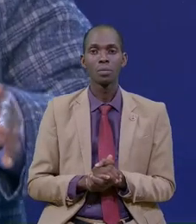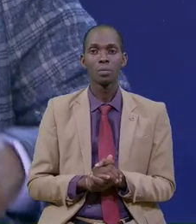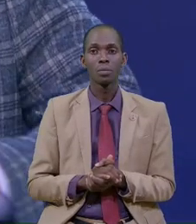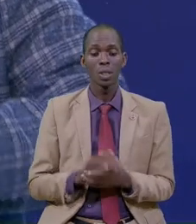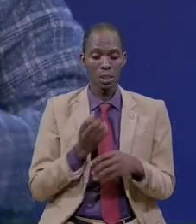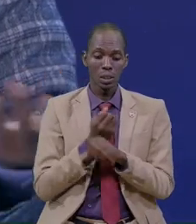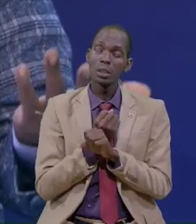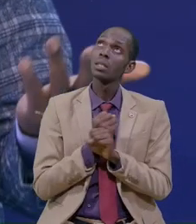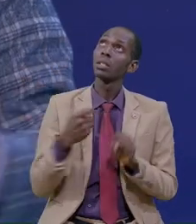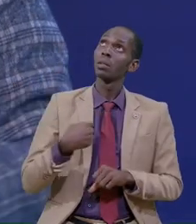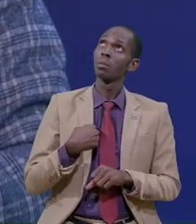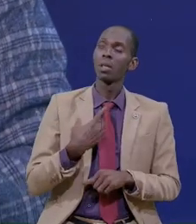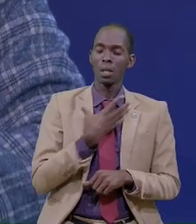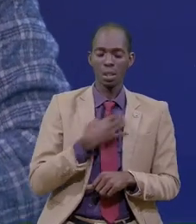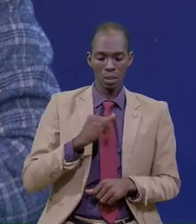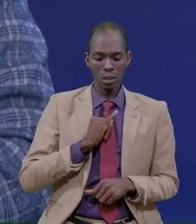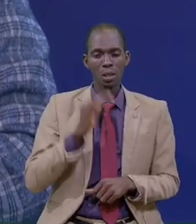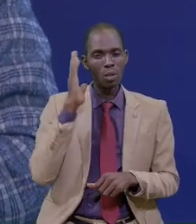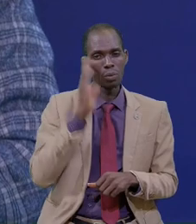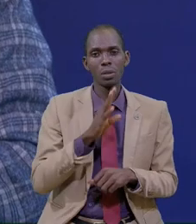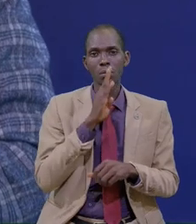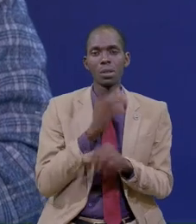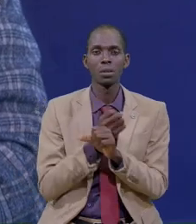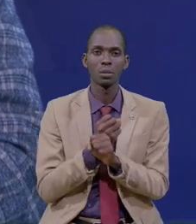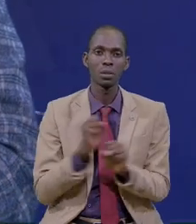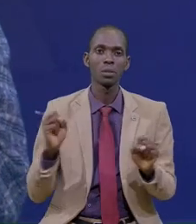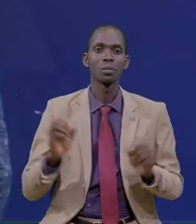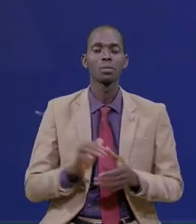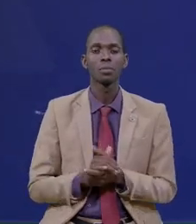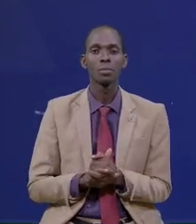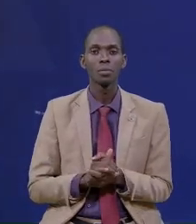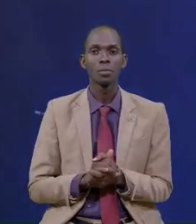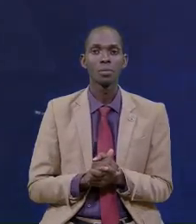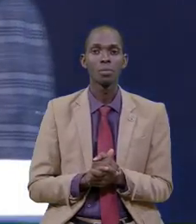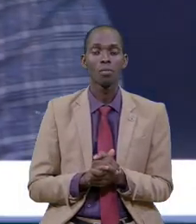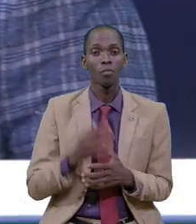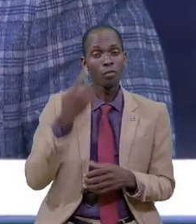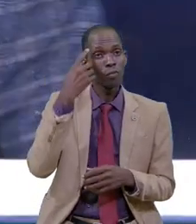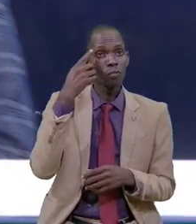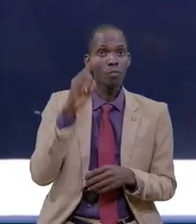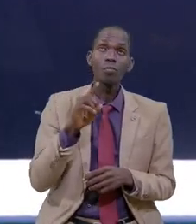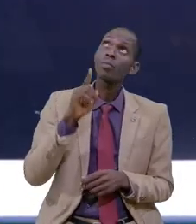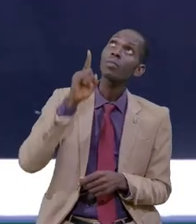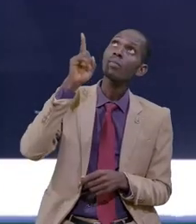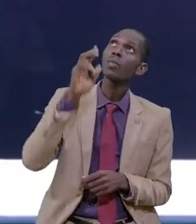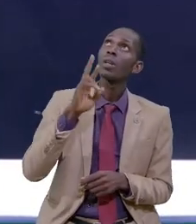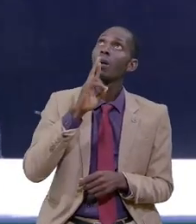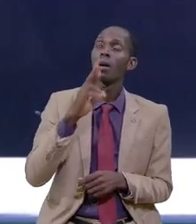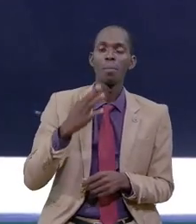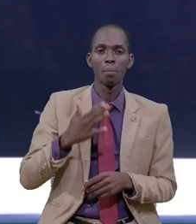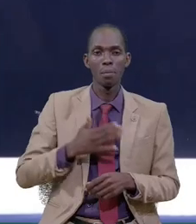Save me, and I shall be saved. For thou art my